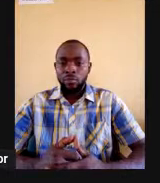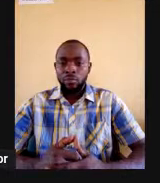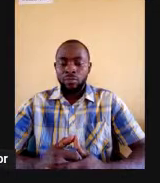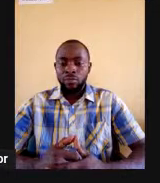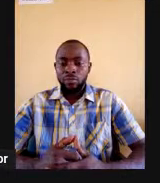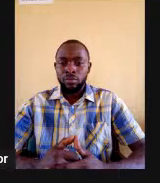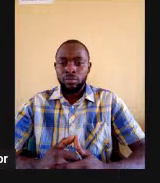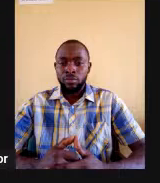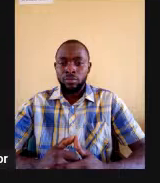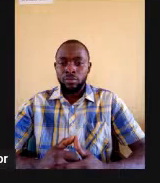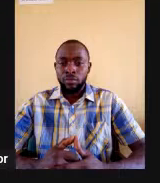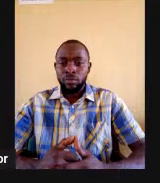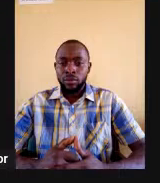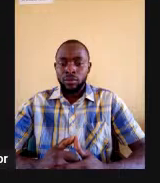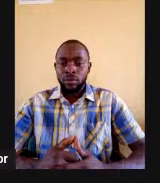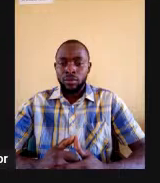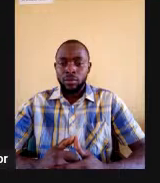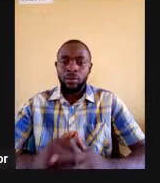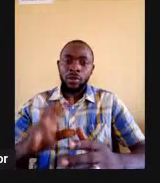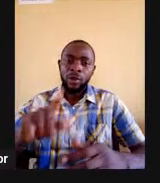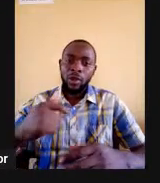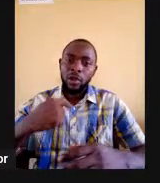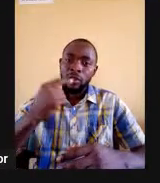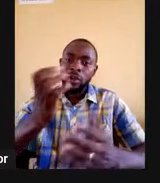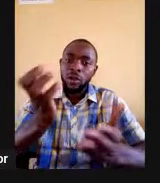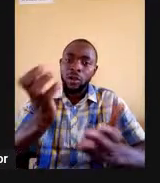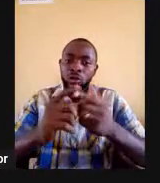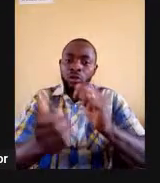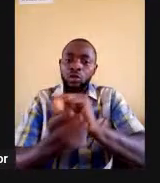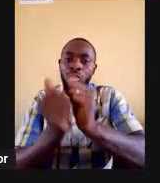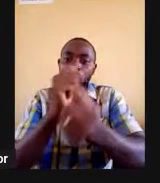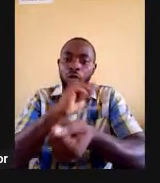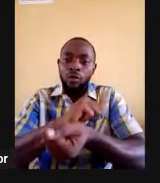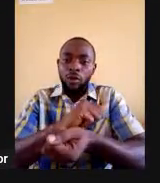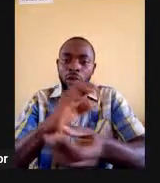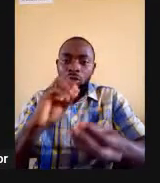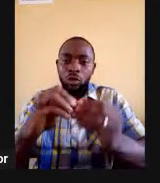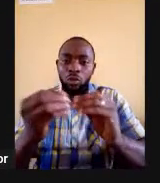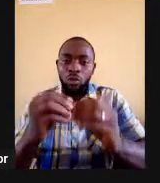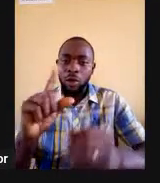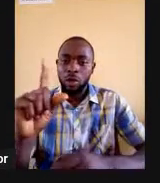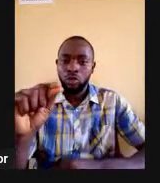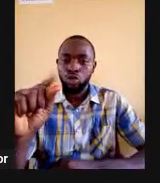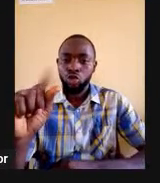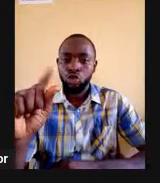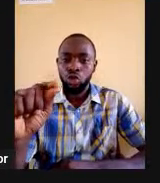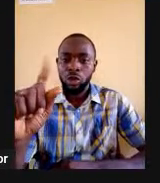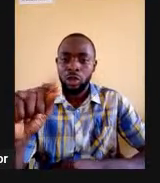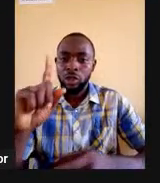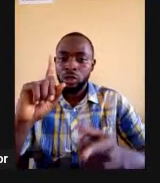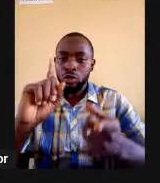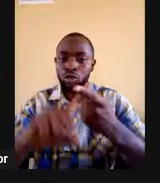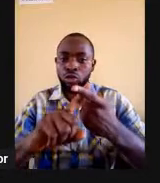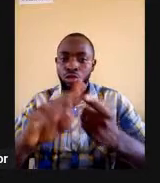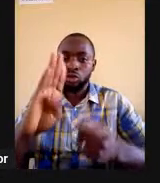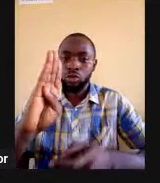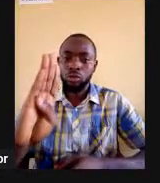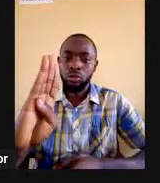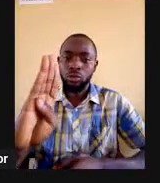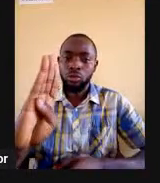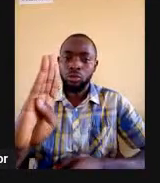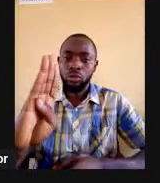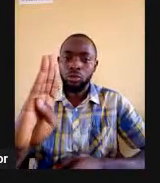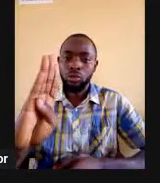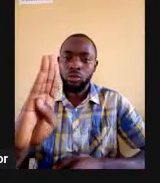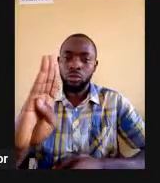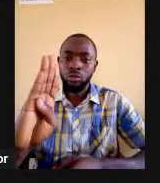um so let's say I want to convert the number 20 to binary now. I hope you all can see this number